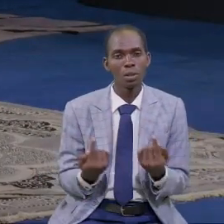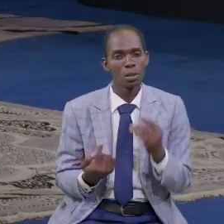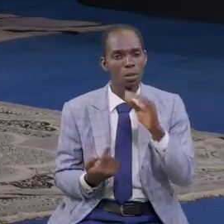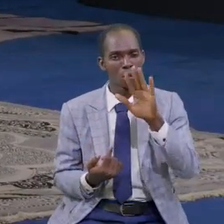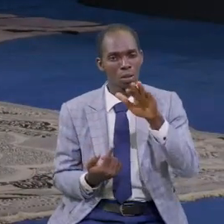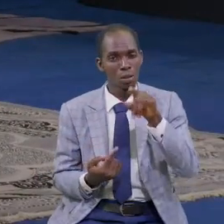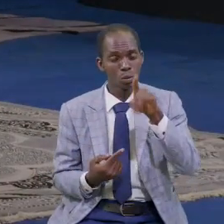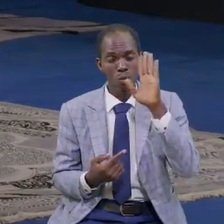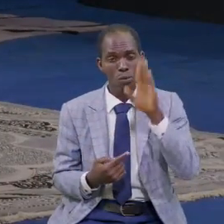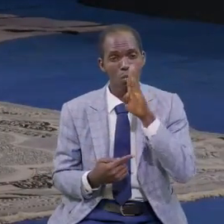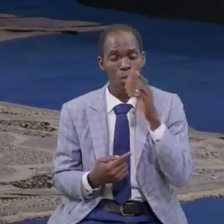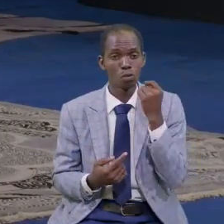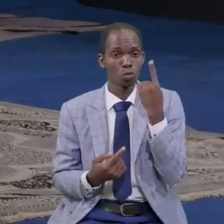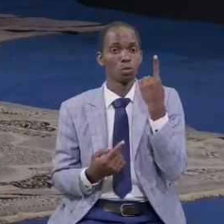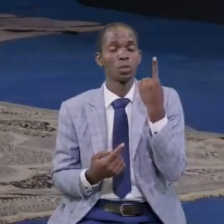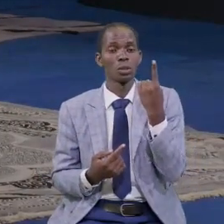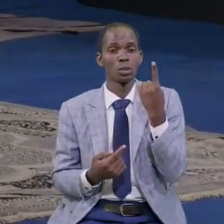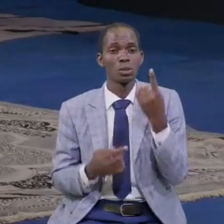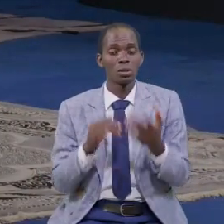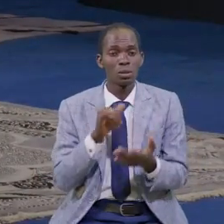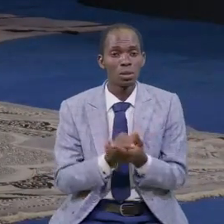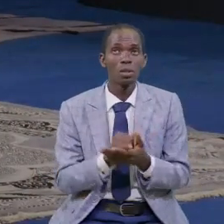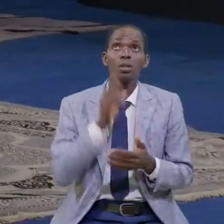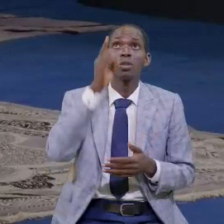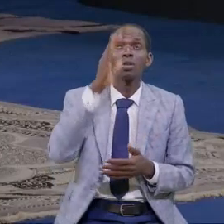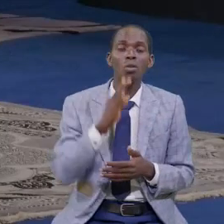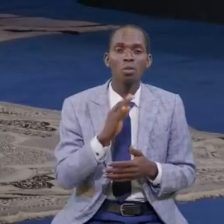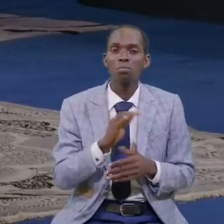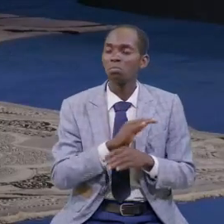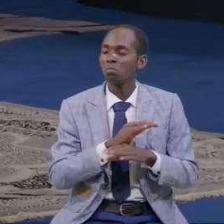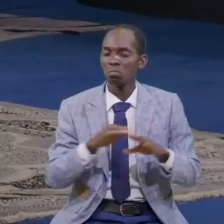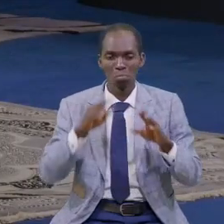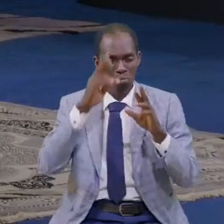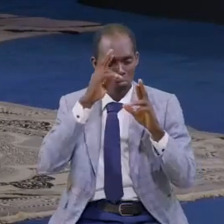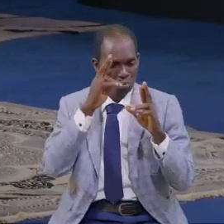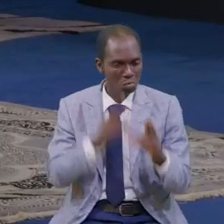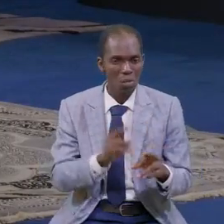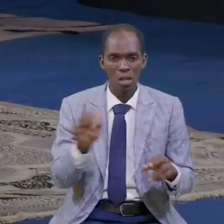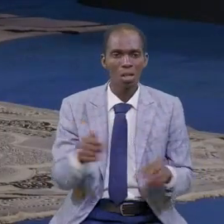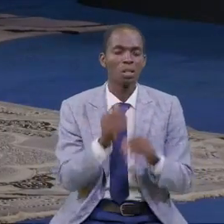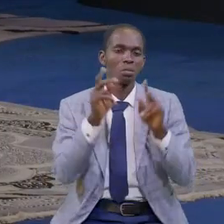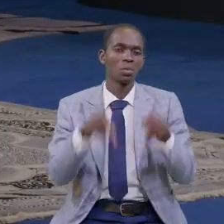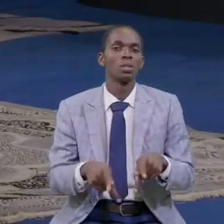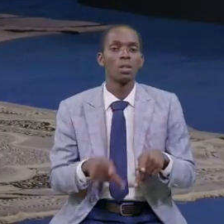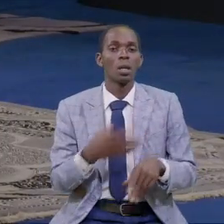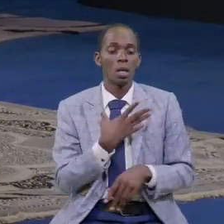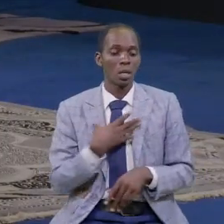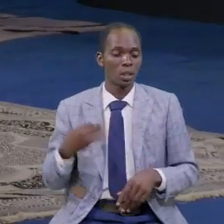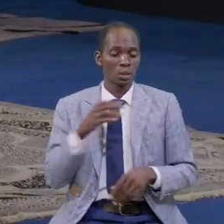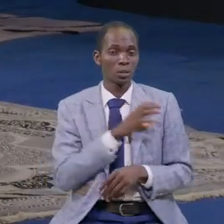dismay that God is no respecter of persons. And Christ